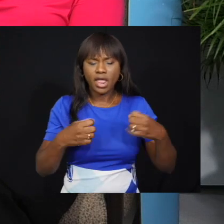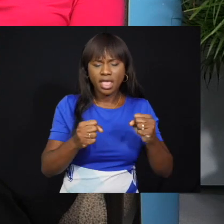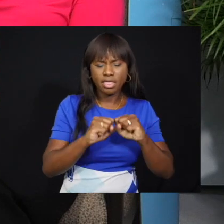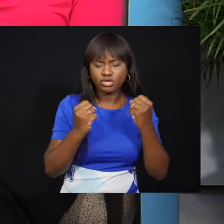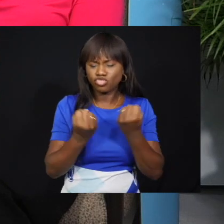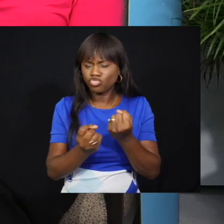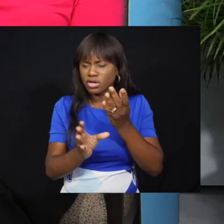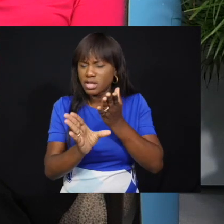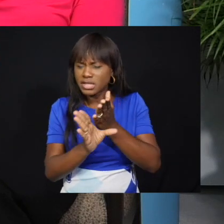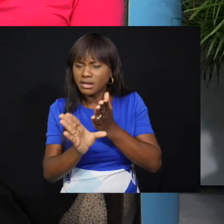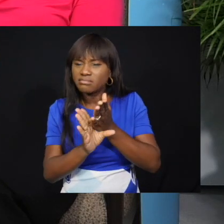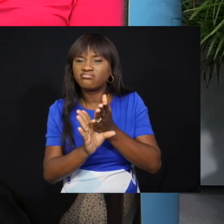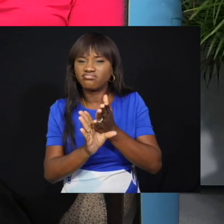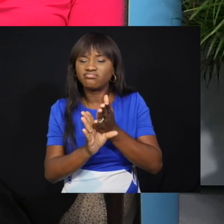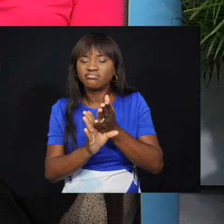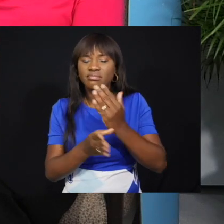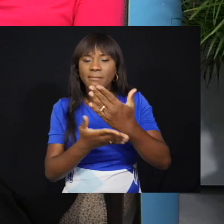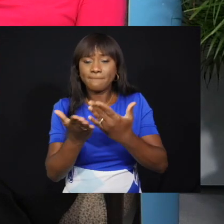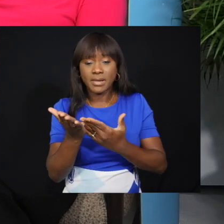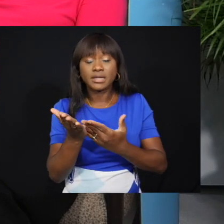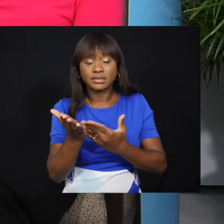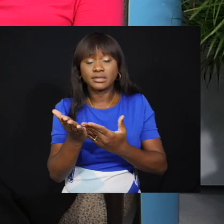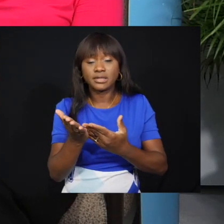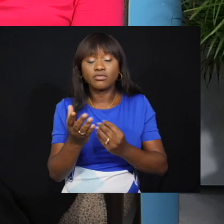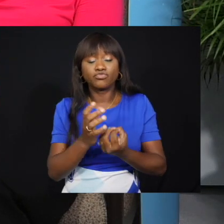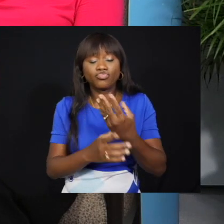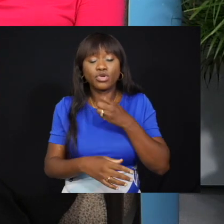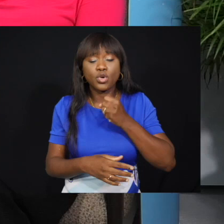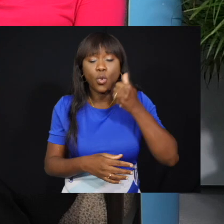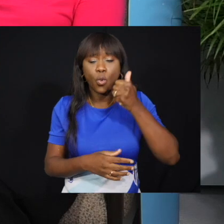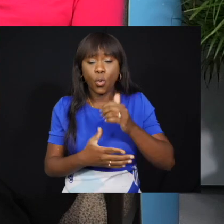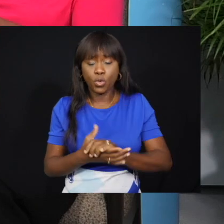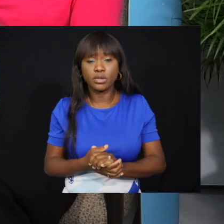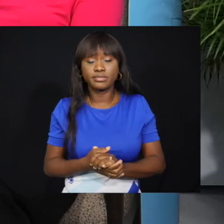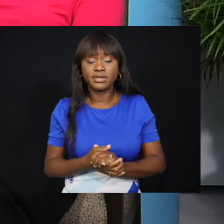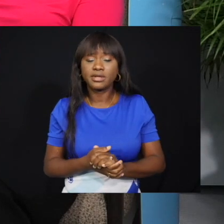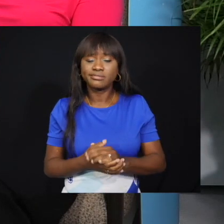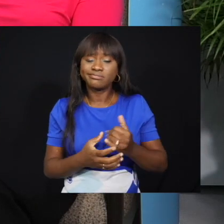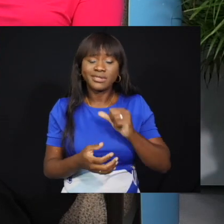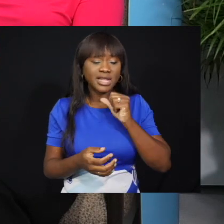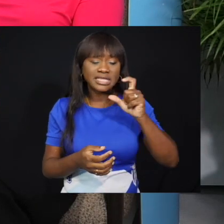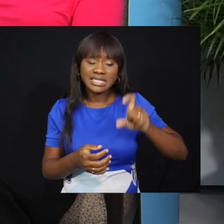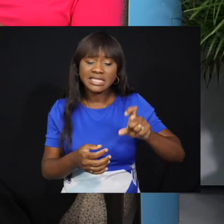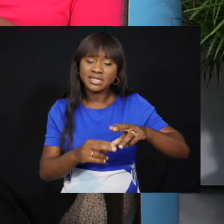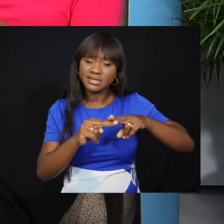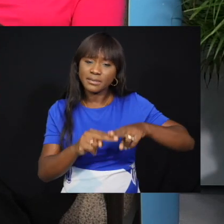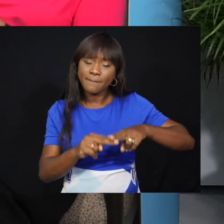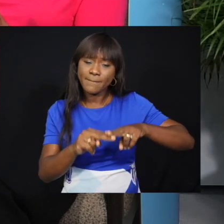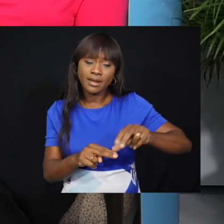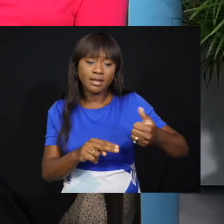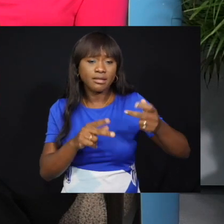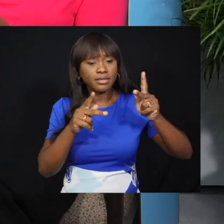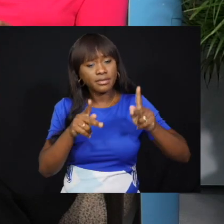health, social, and psychology. The psychological part of aging is the biggest hurdle for them. When they're losing that independence and have now